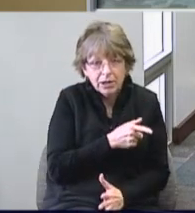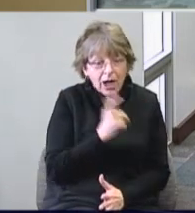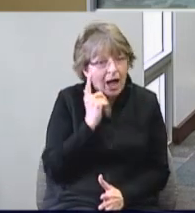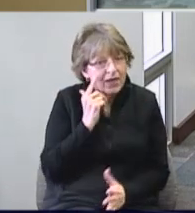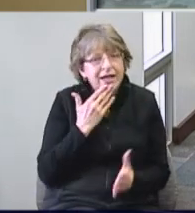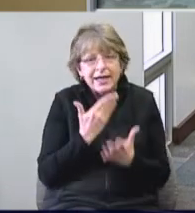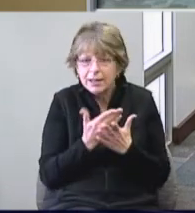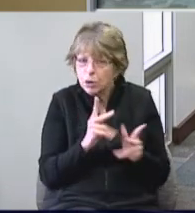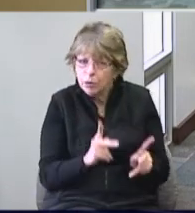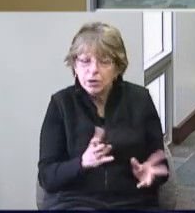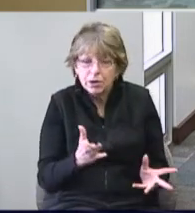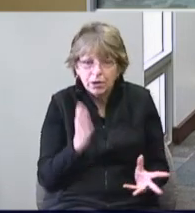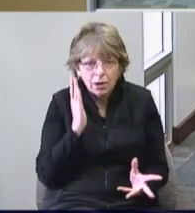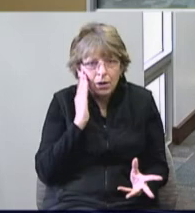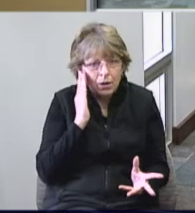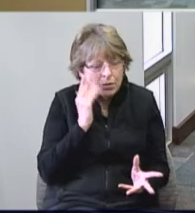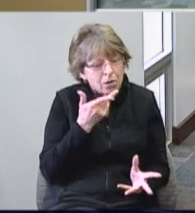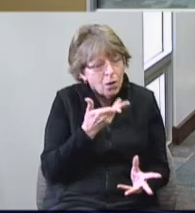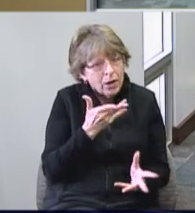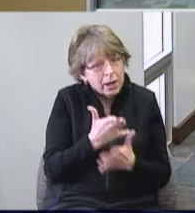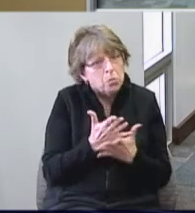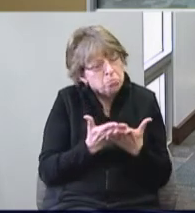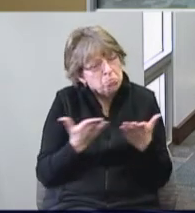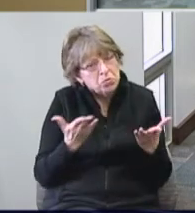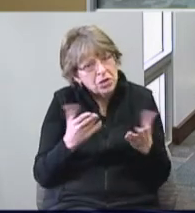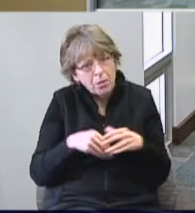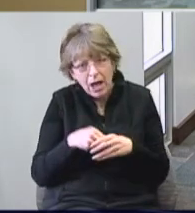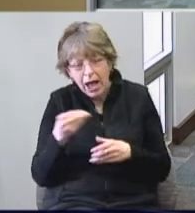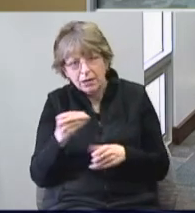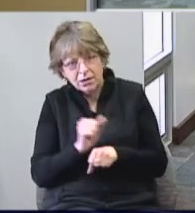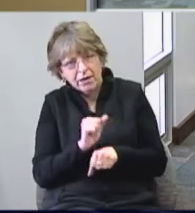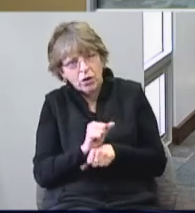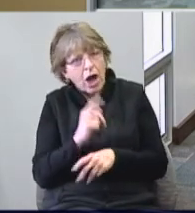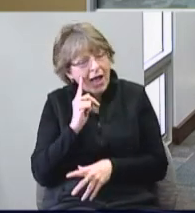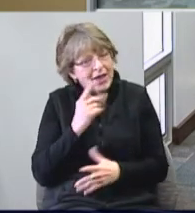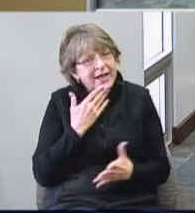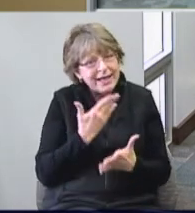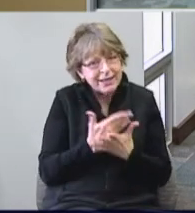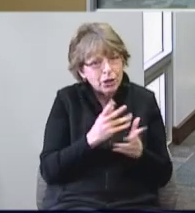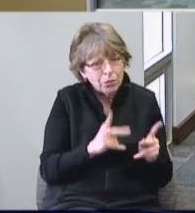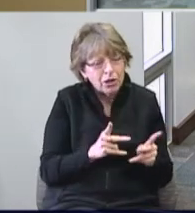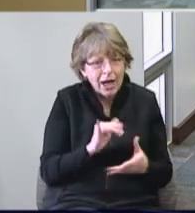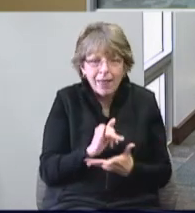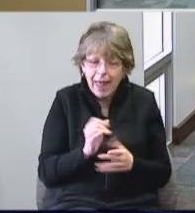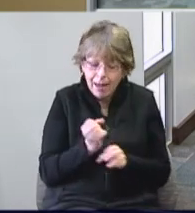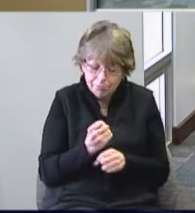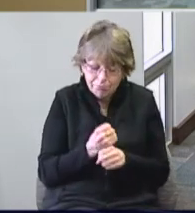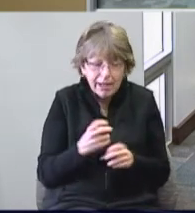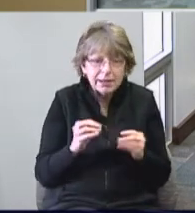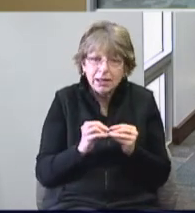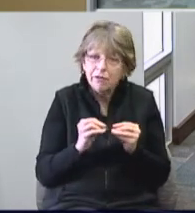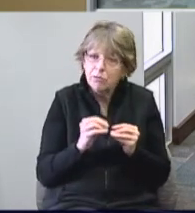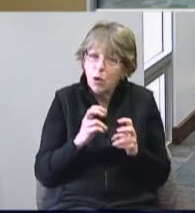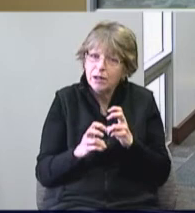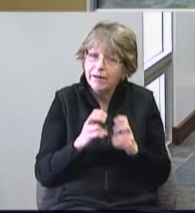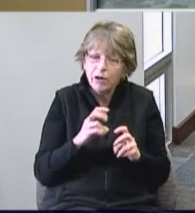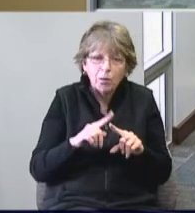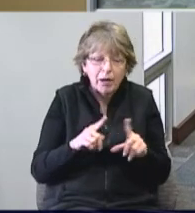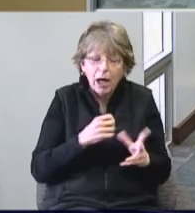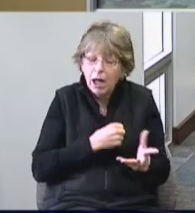somewhat outside of work, and I think he's a good person, and that makes this even more difficult. But